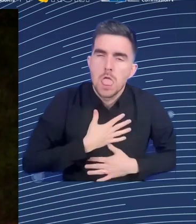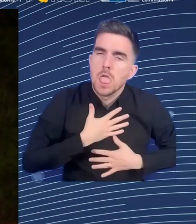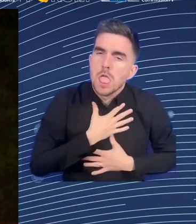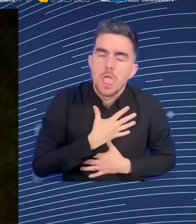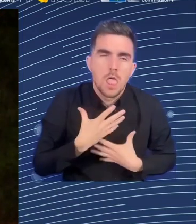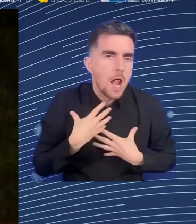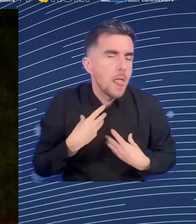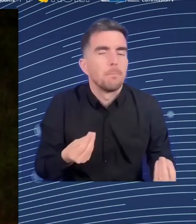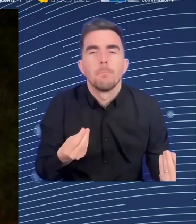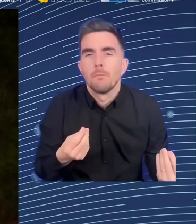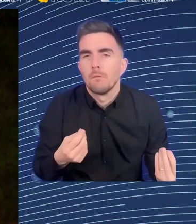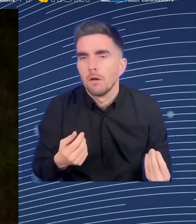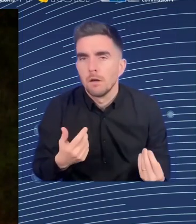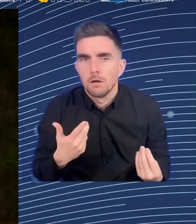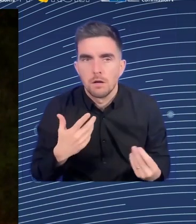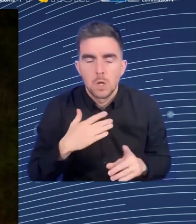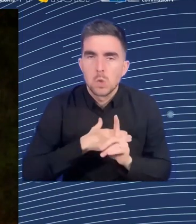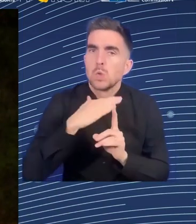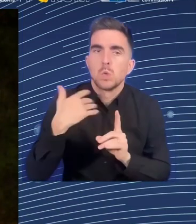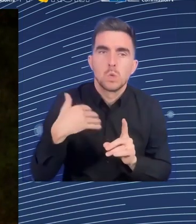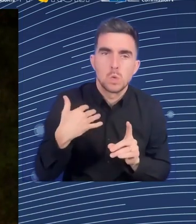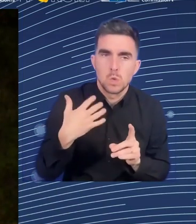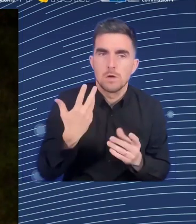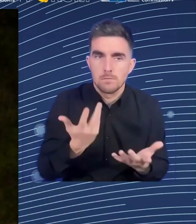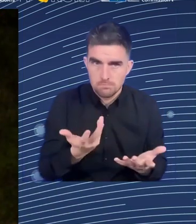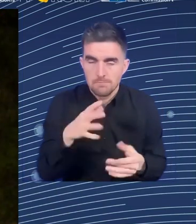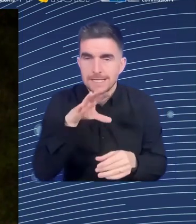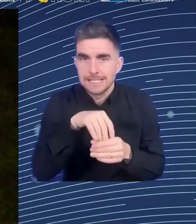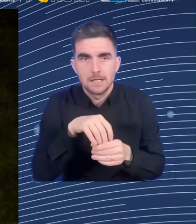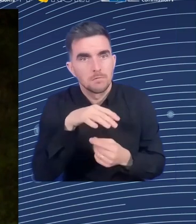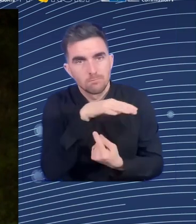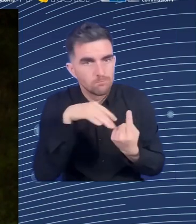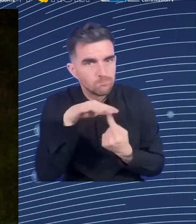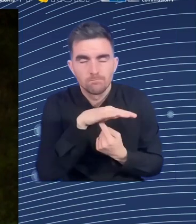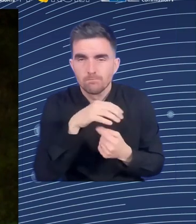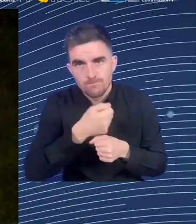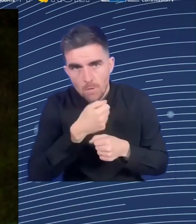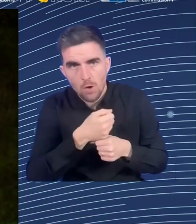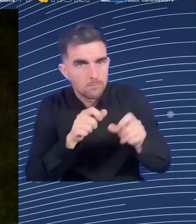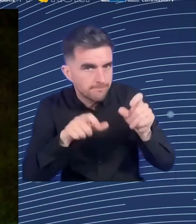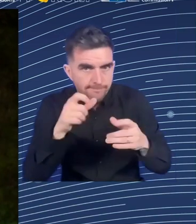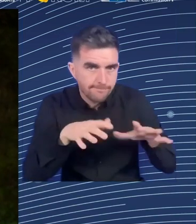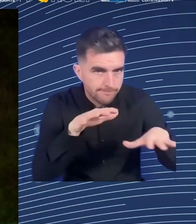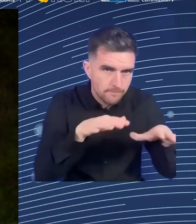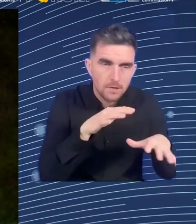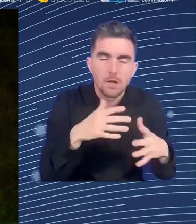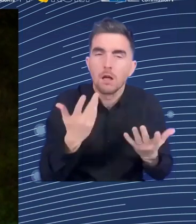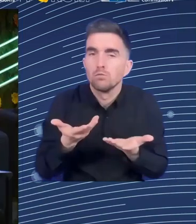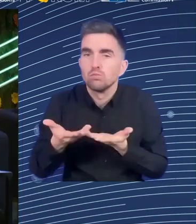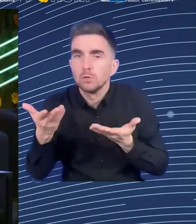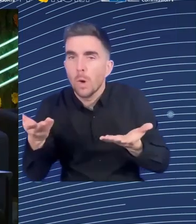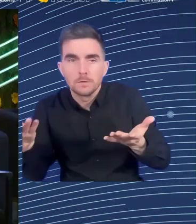as well. Social support by colleagues, by your boss, can balance this out to a degree.